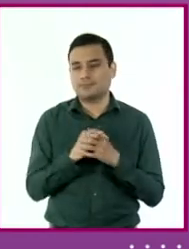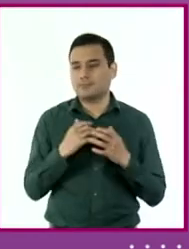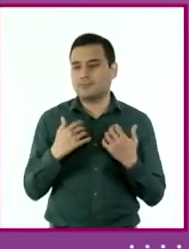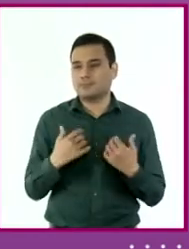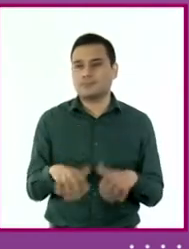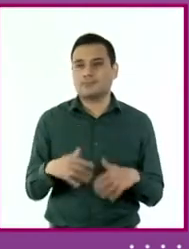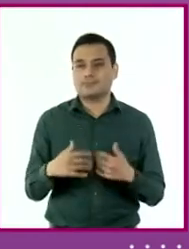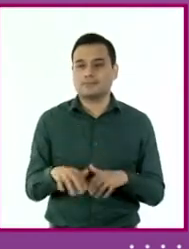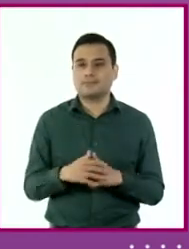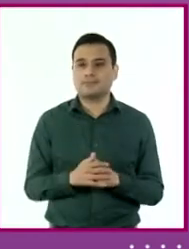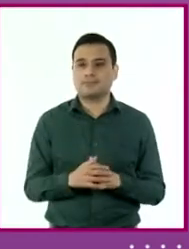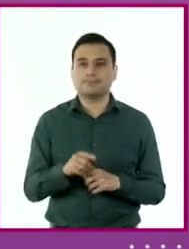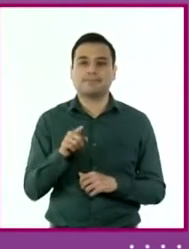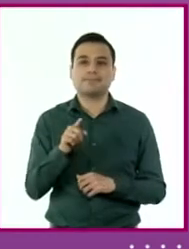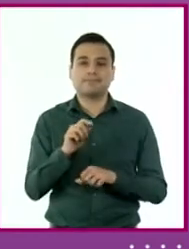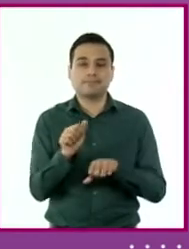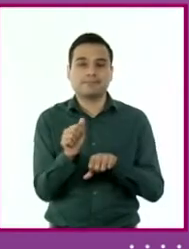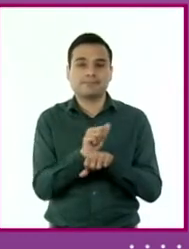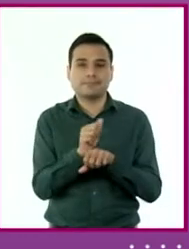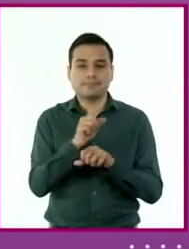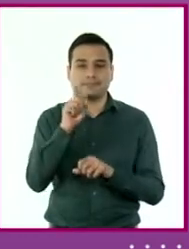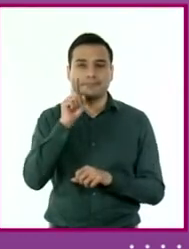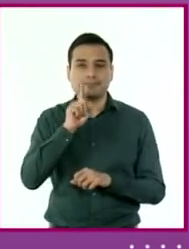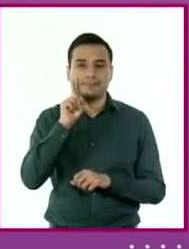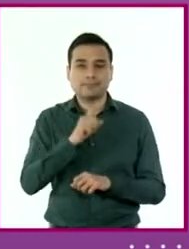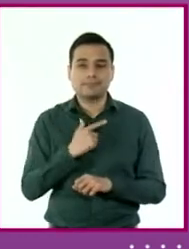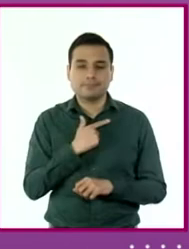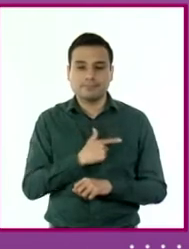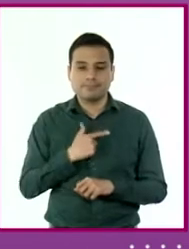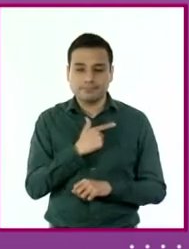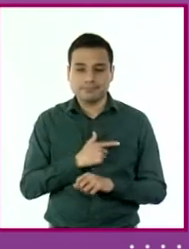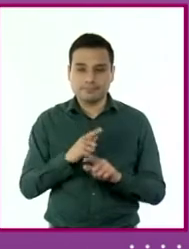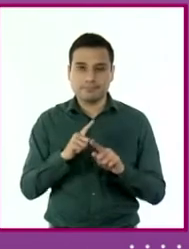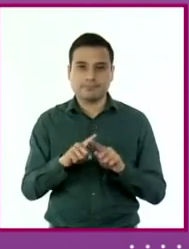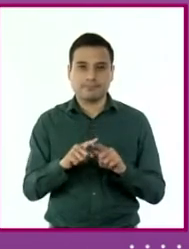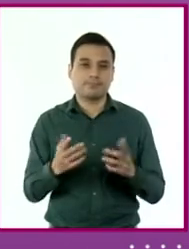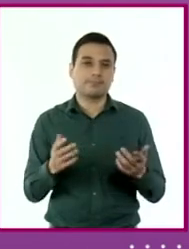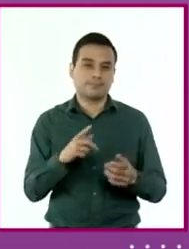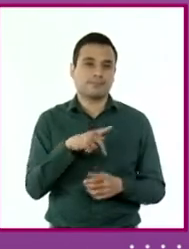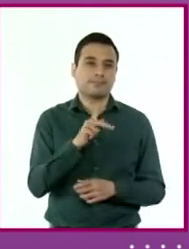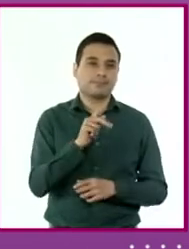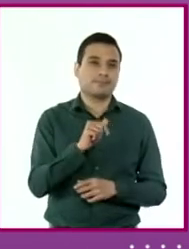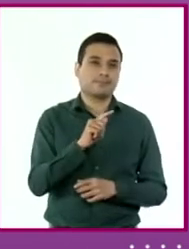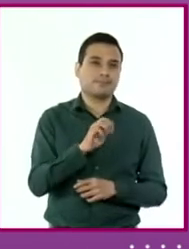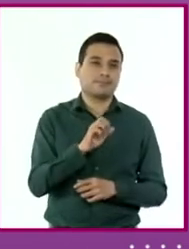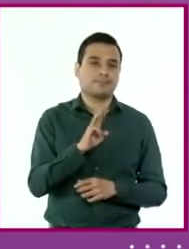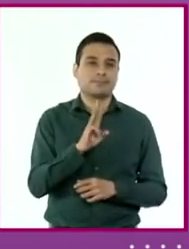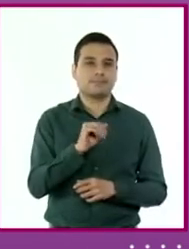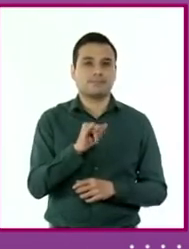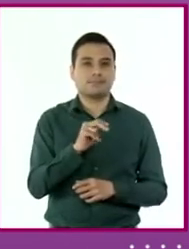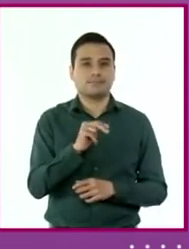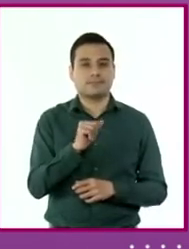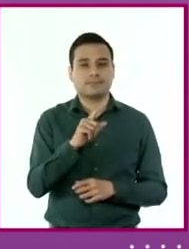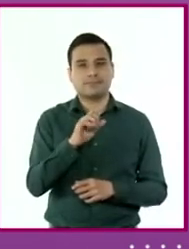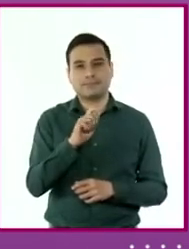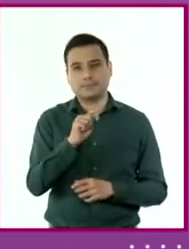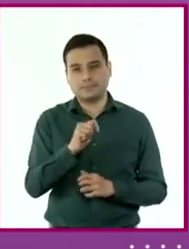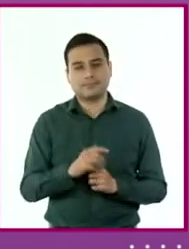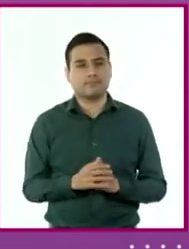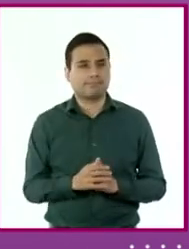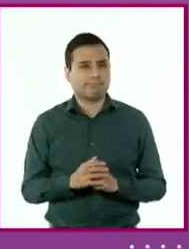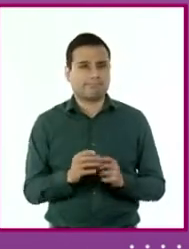And your favorite actress? I know. Kate Winslet. She's a really